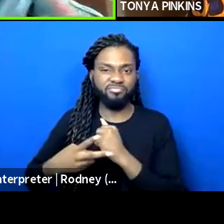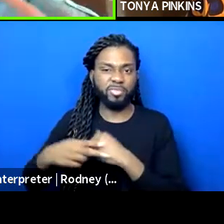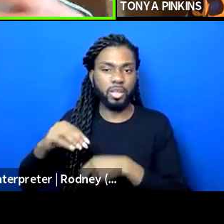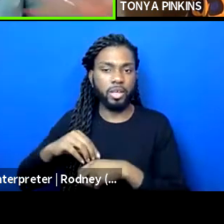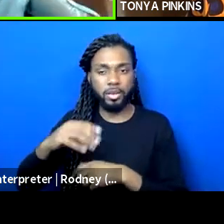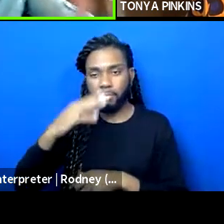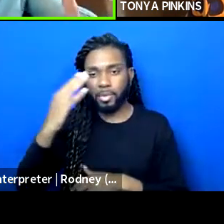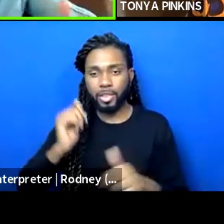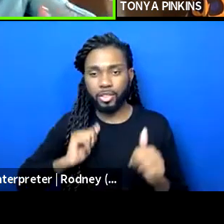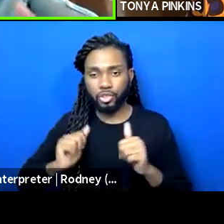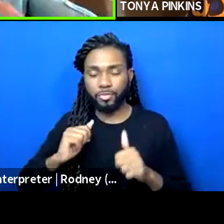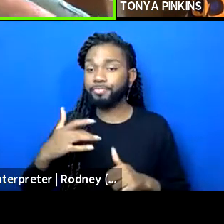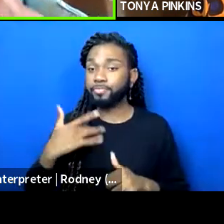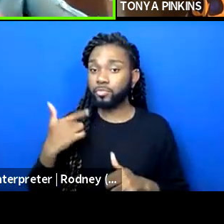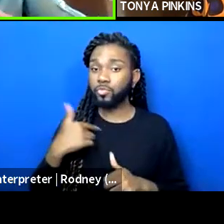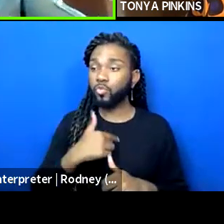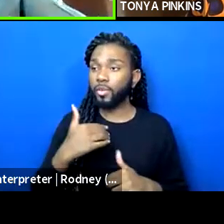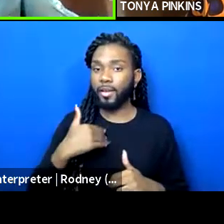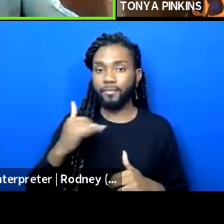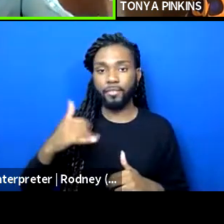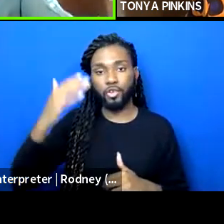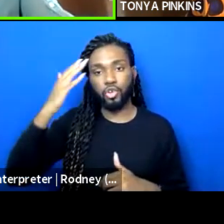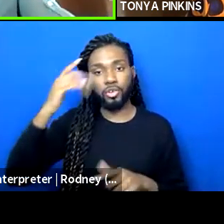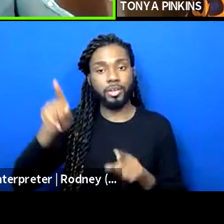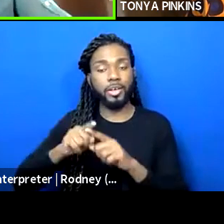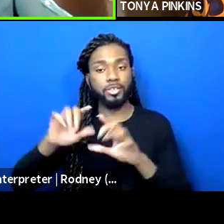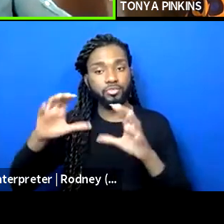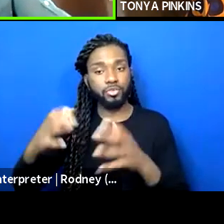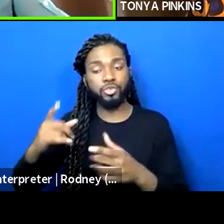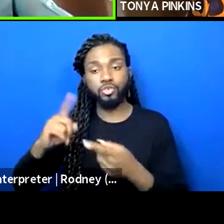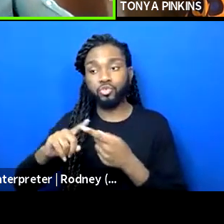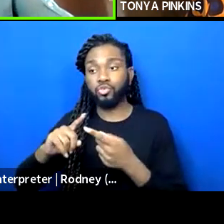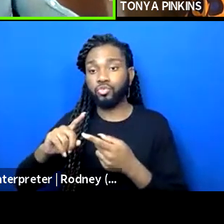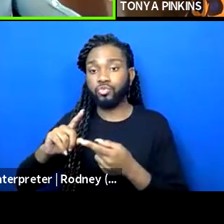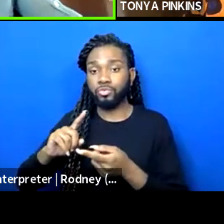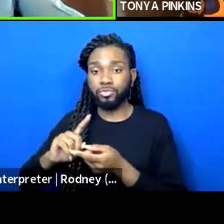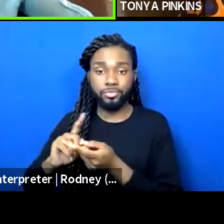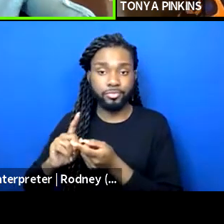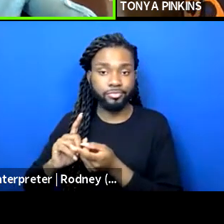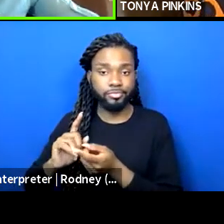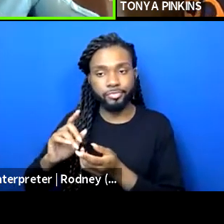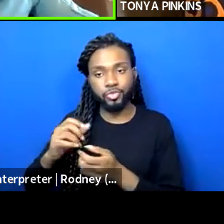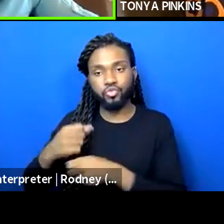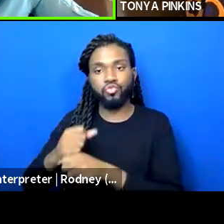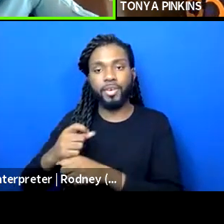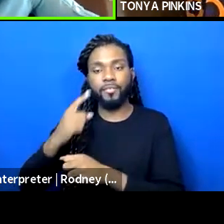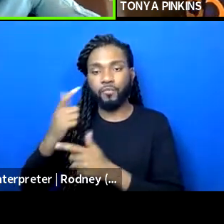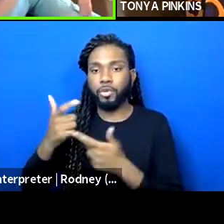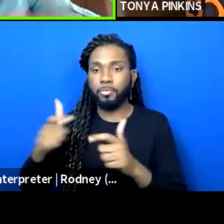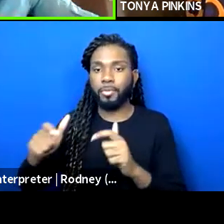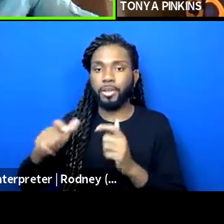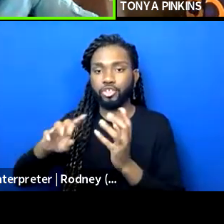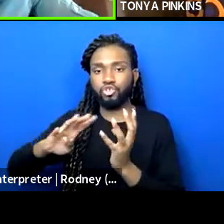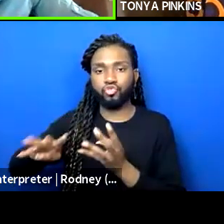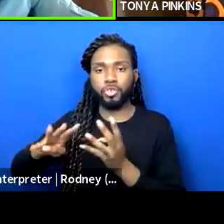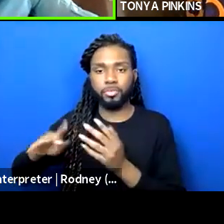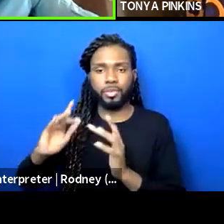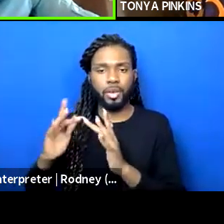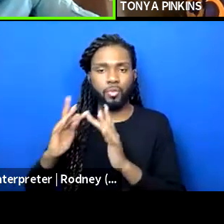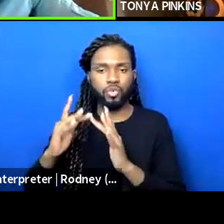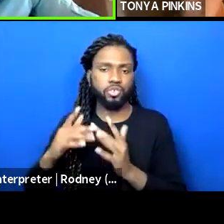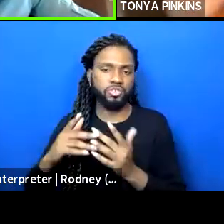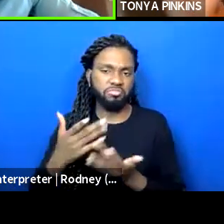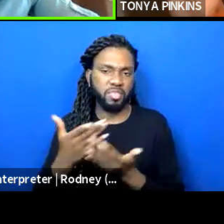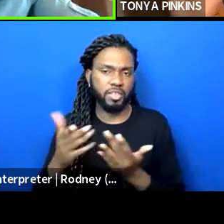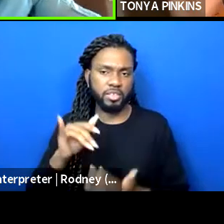the knowledge as this collective to translate and develop for major streaming networks, you know, things like that.